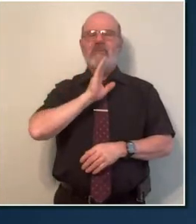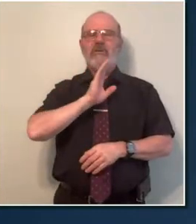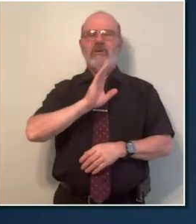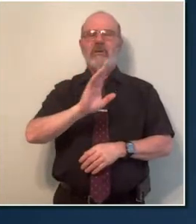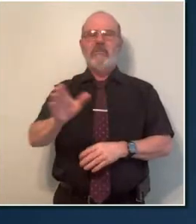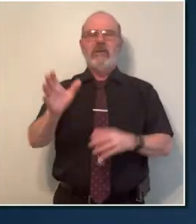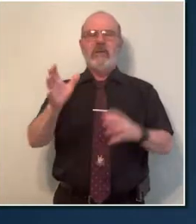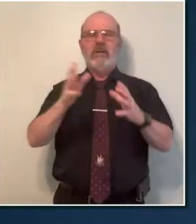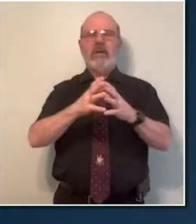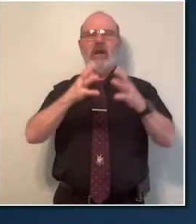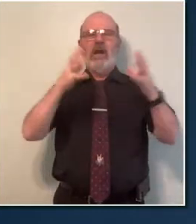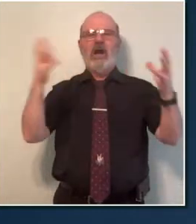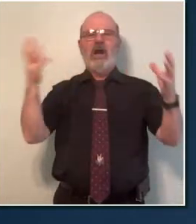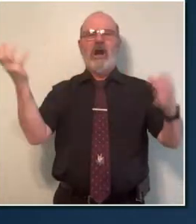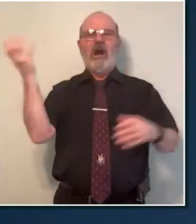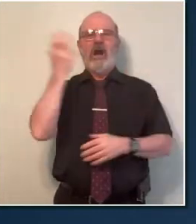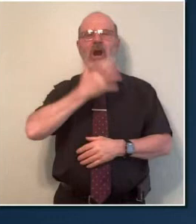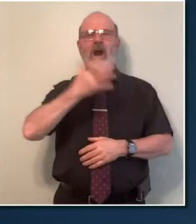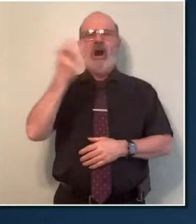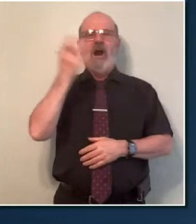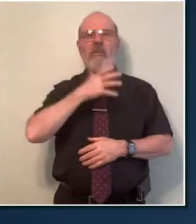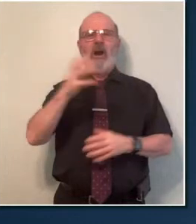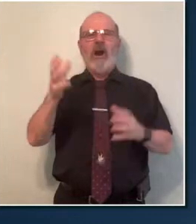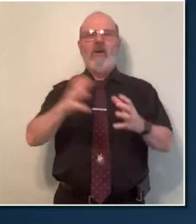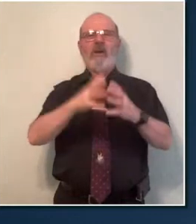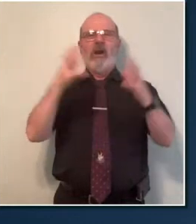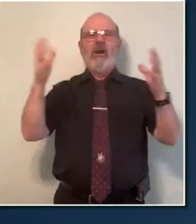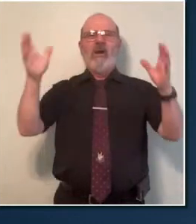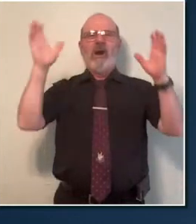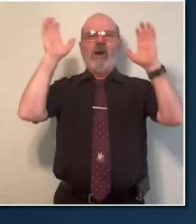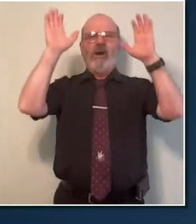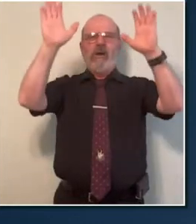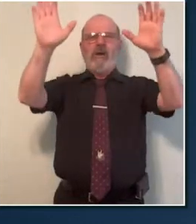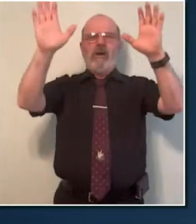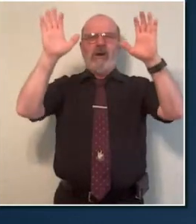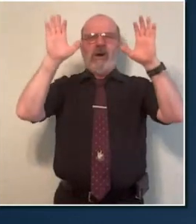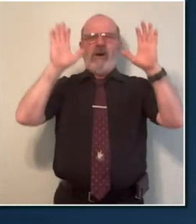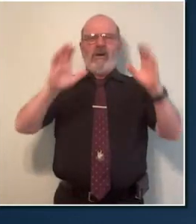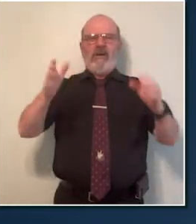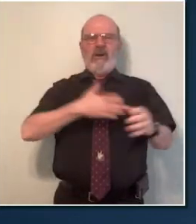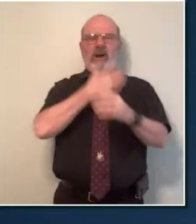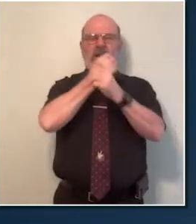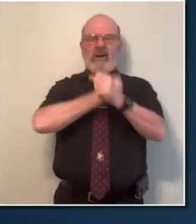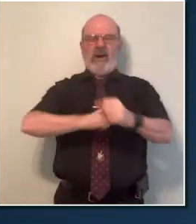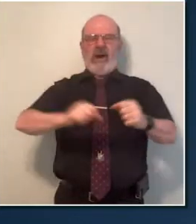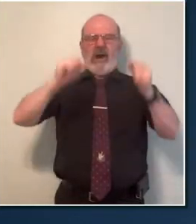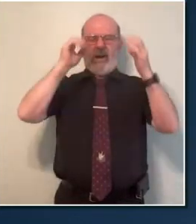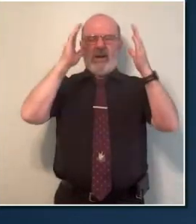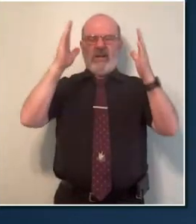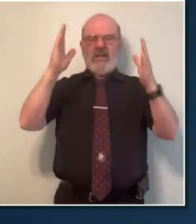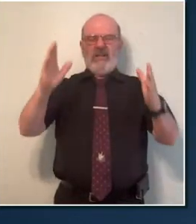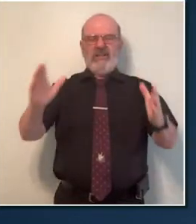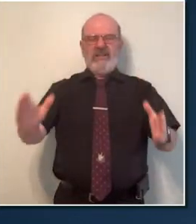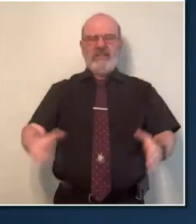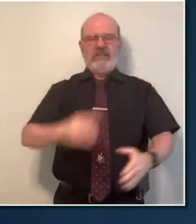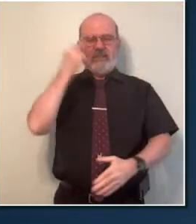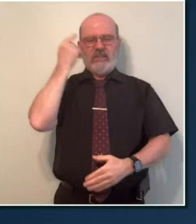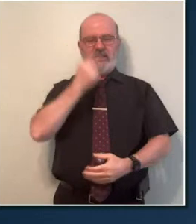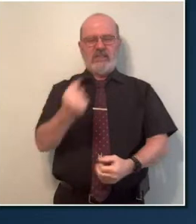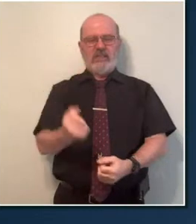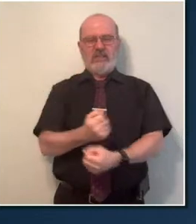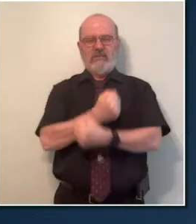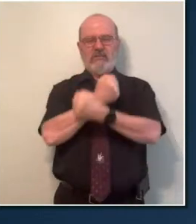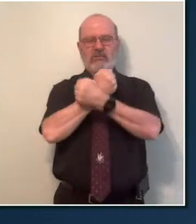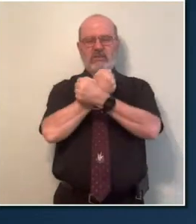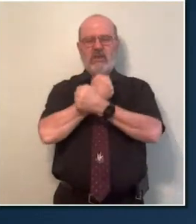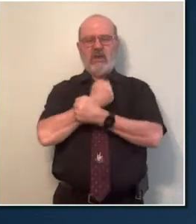be. How marvelous, how wonderful is my